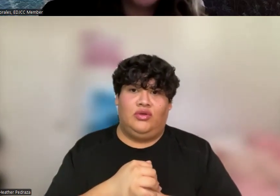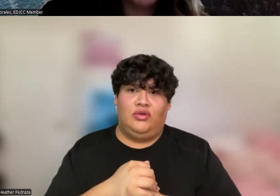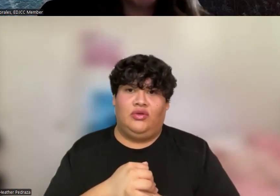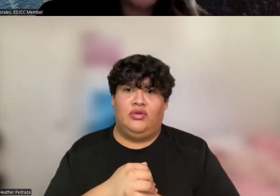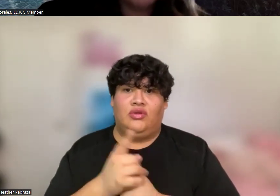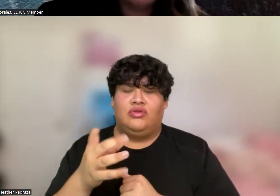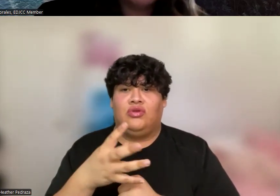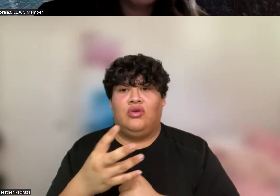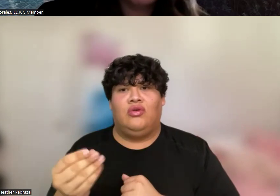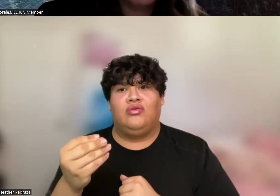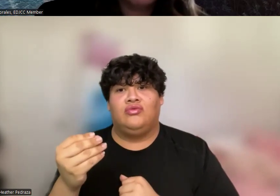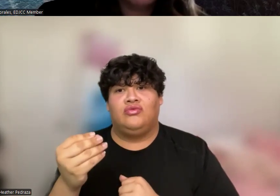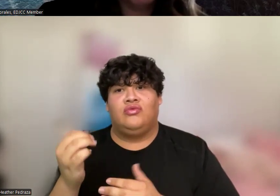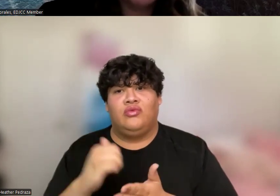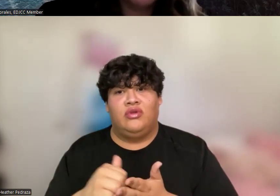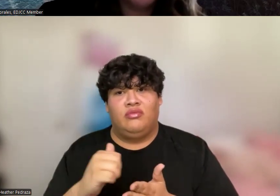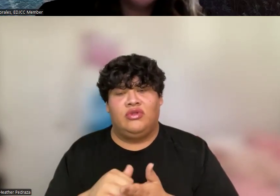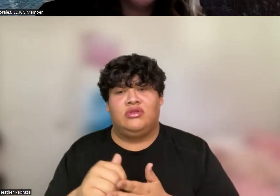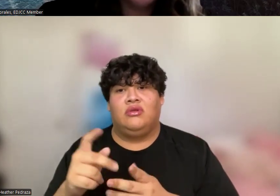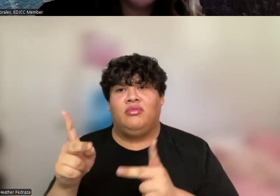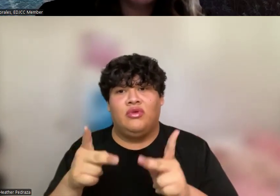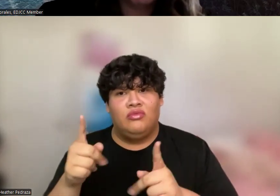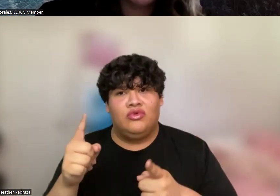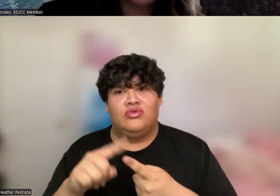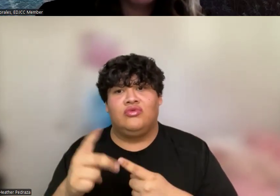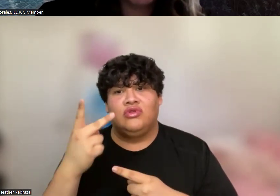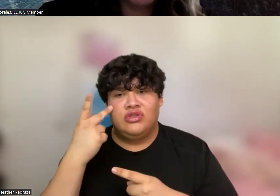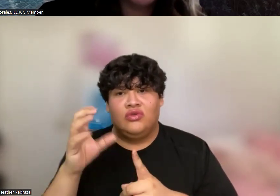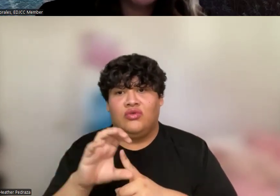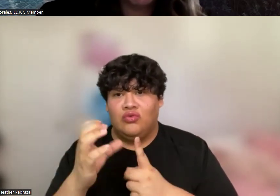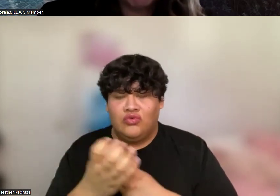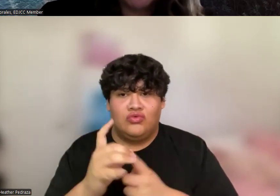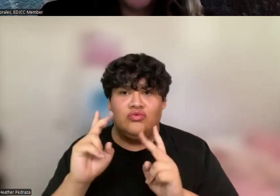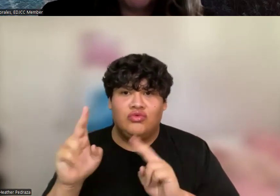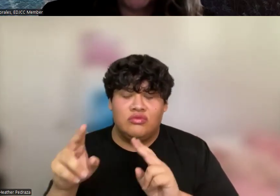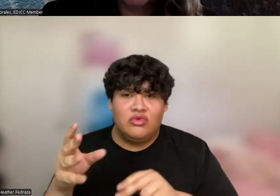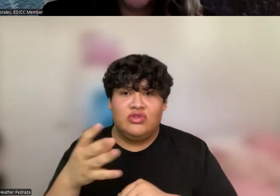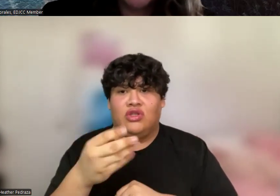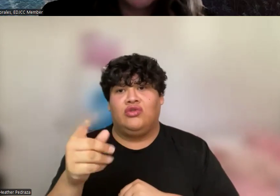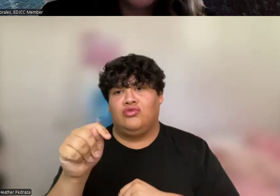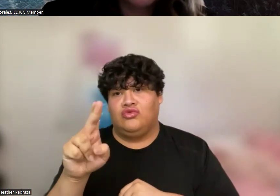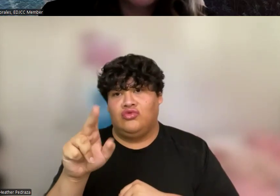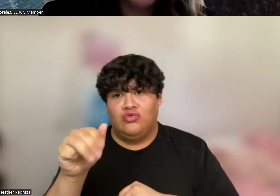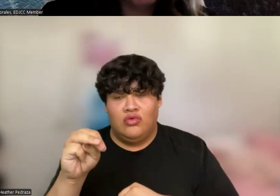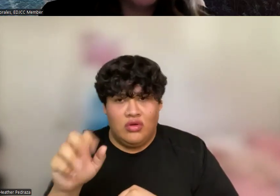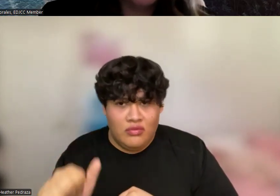This also impedes the ability to see culturally responsive and trauma-informed